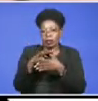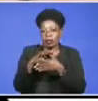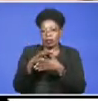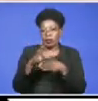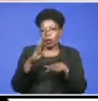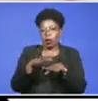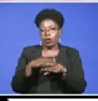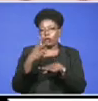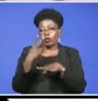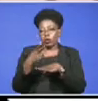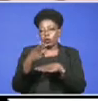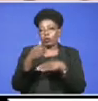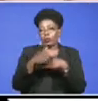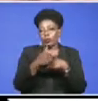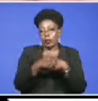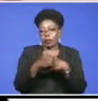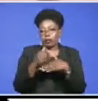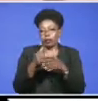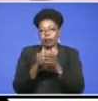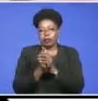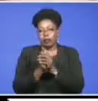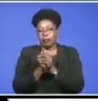with two buns.